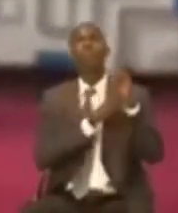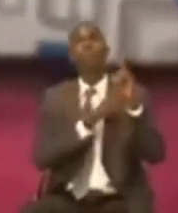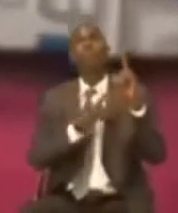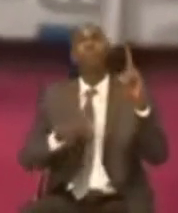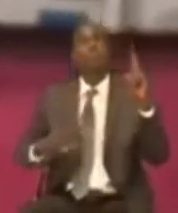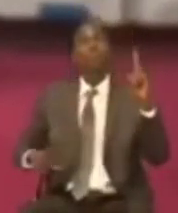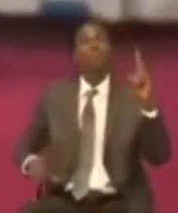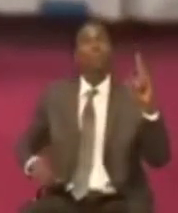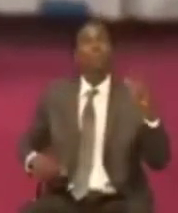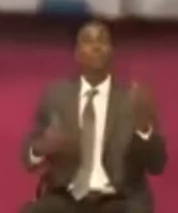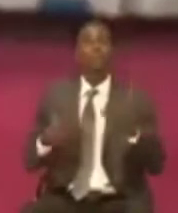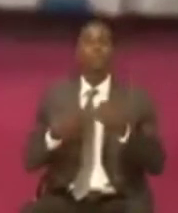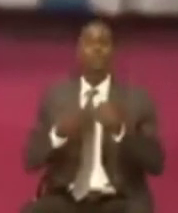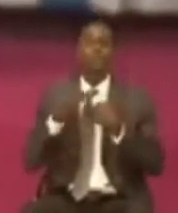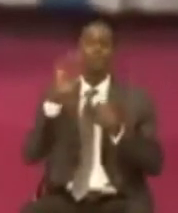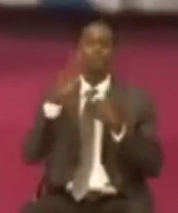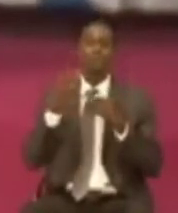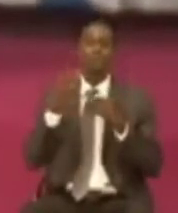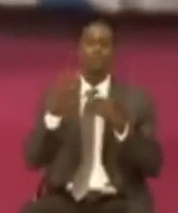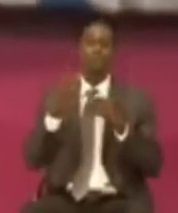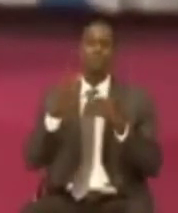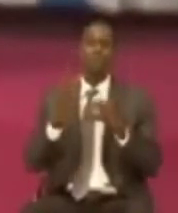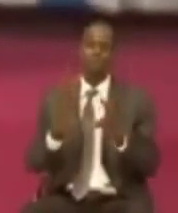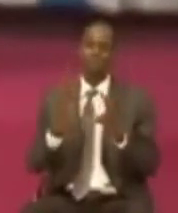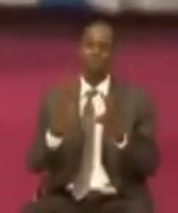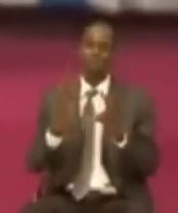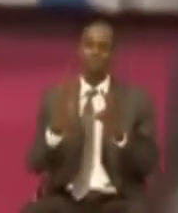Lord. Have your way.